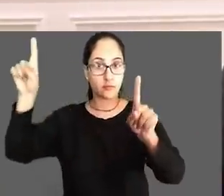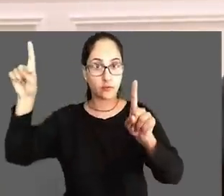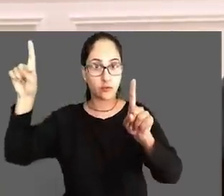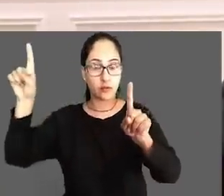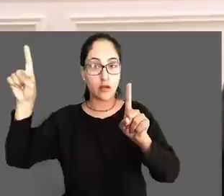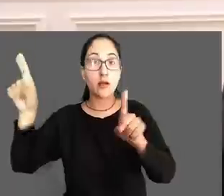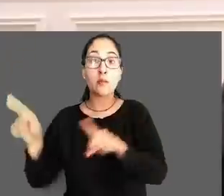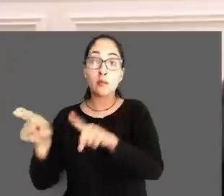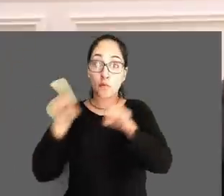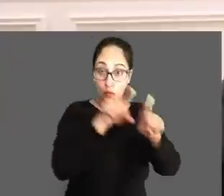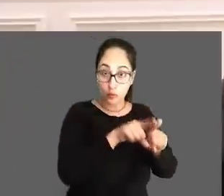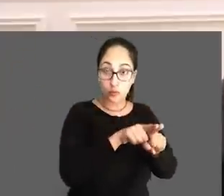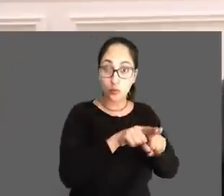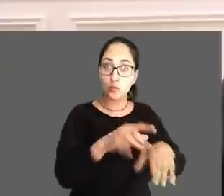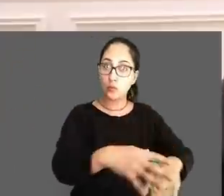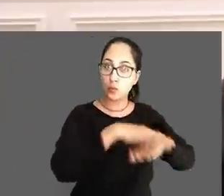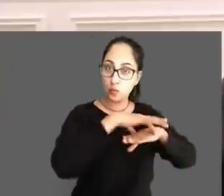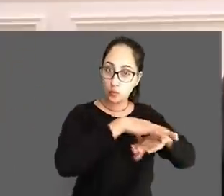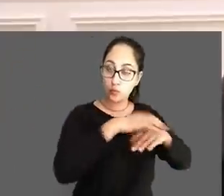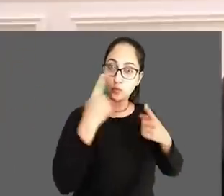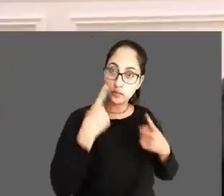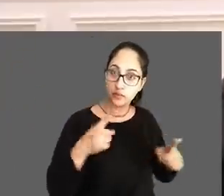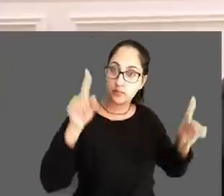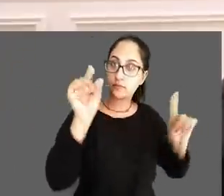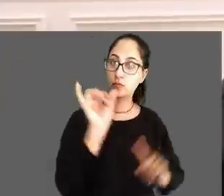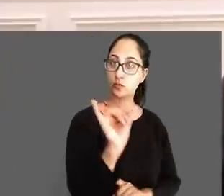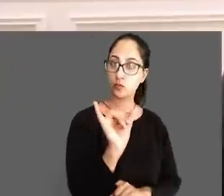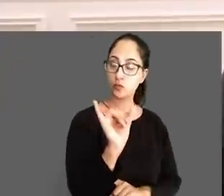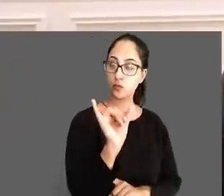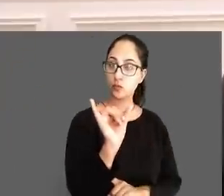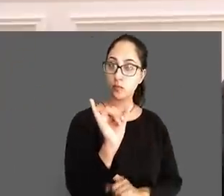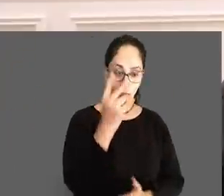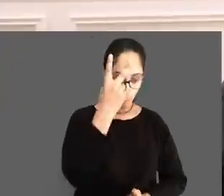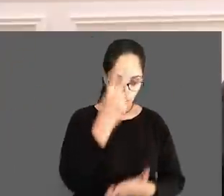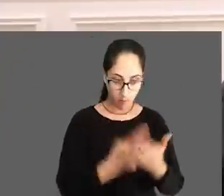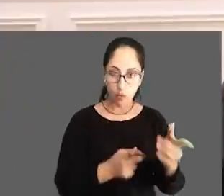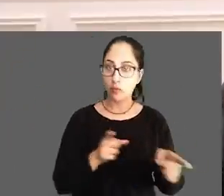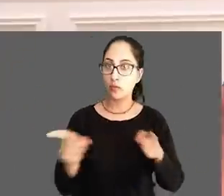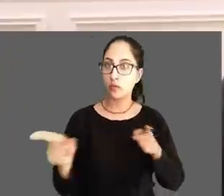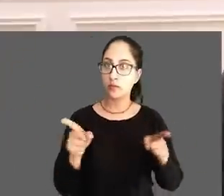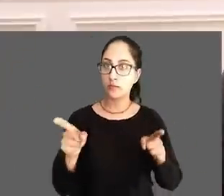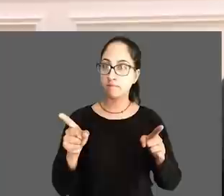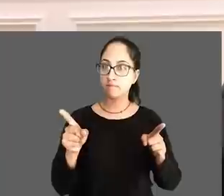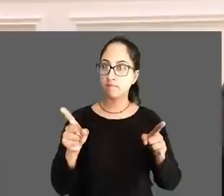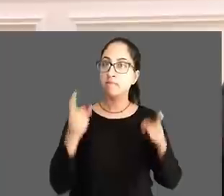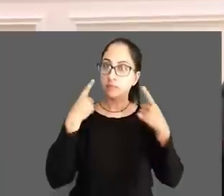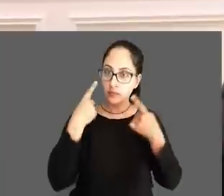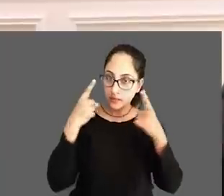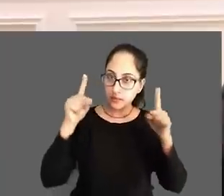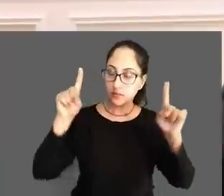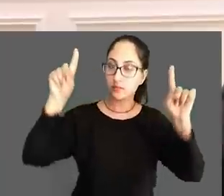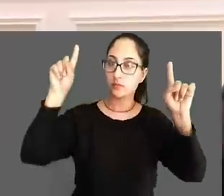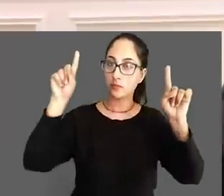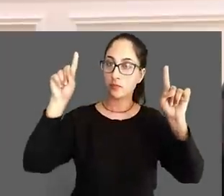the objective of wealth and power, but rather to use those resources to help